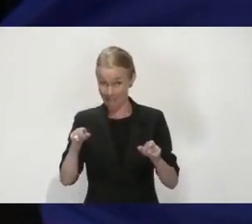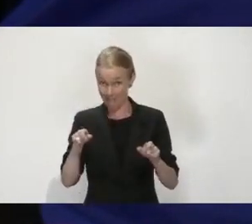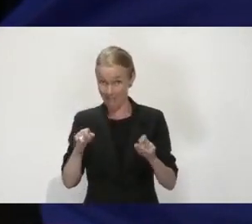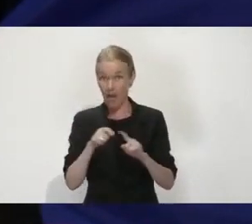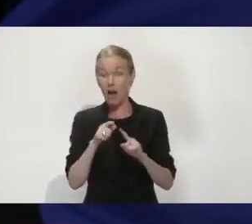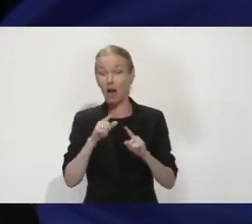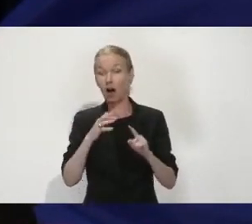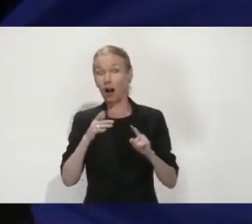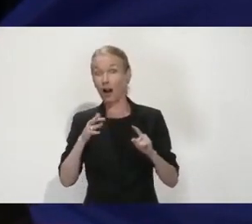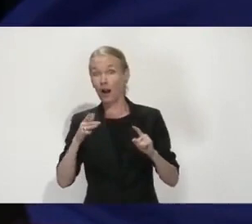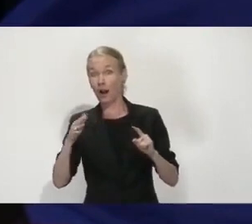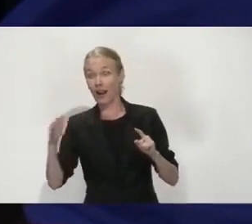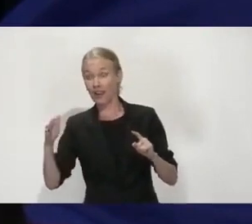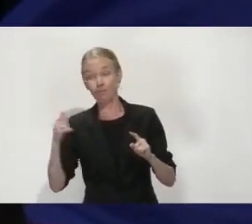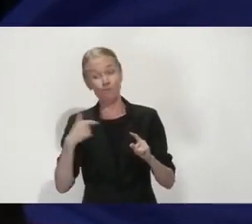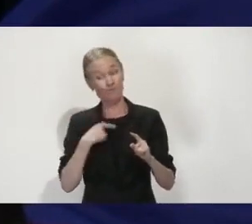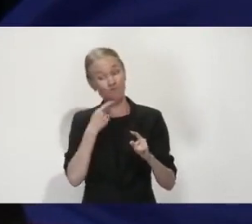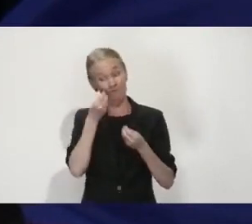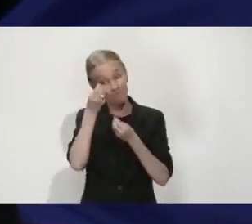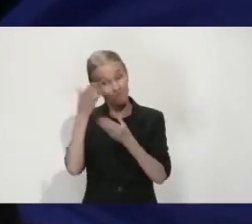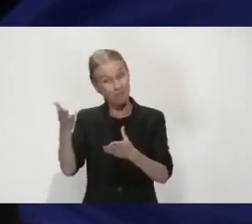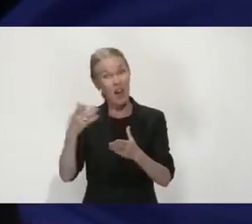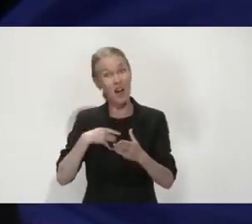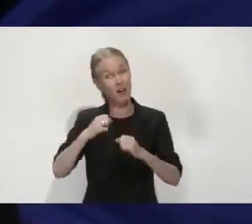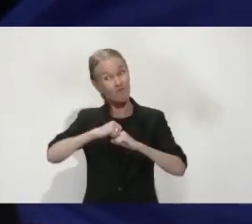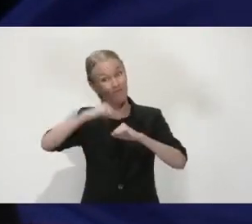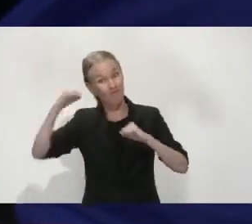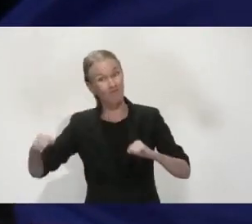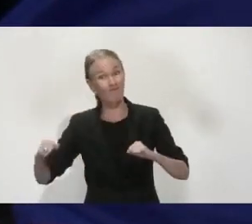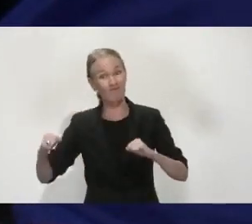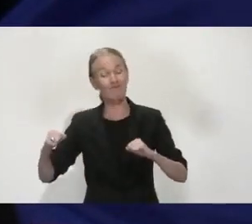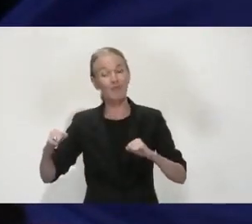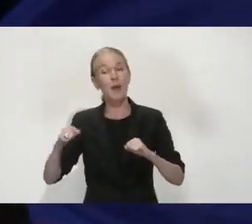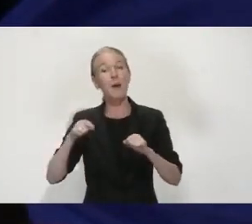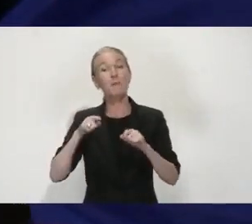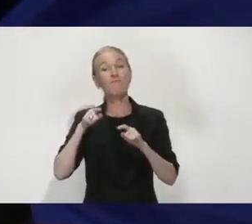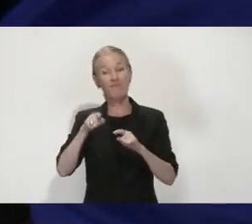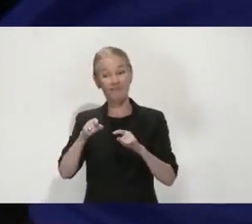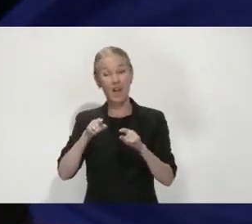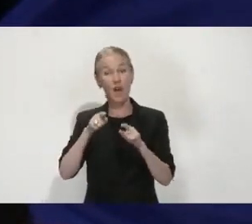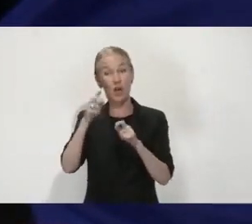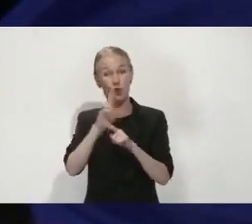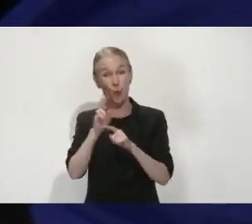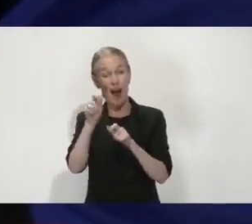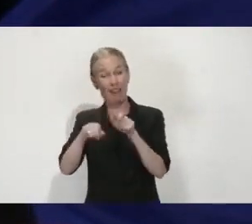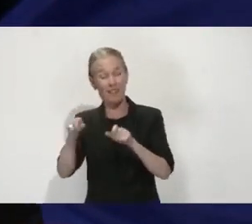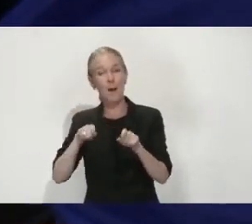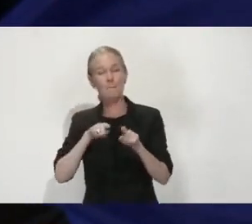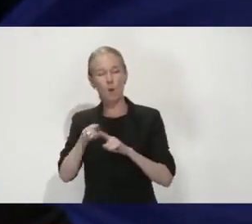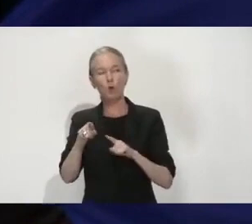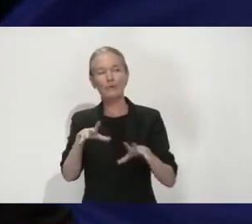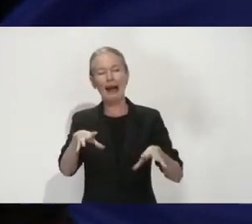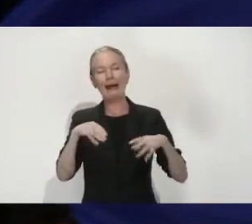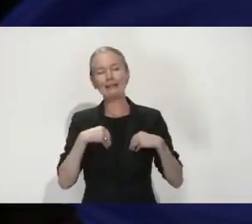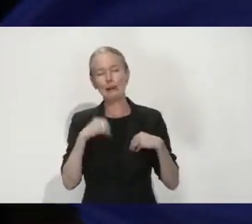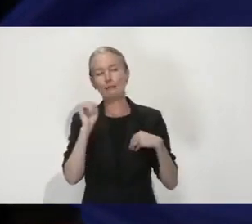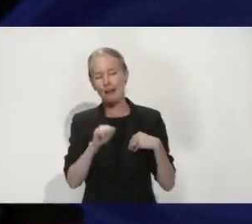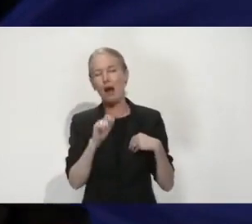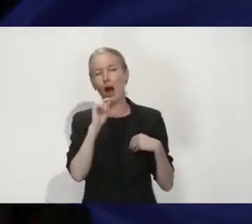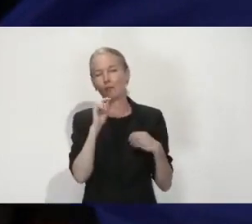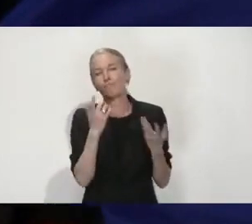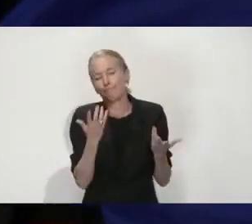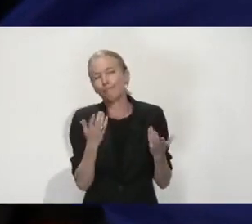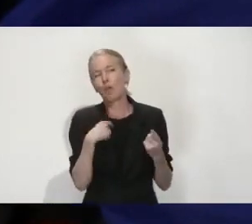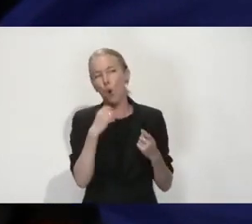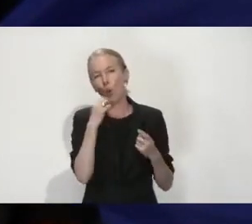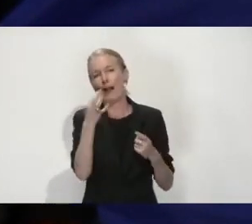once informed that they were going to be staying with us a little bit longer to take the test, or eventually at some time in the lead up to the